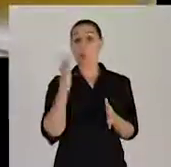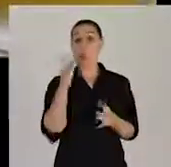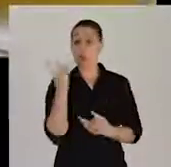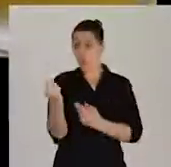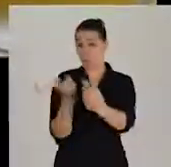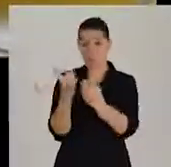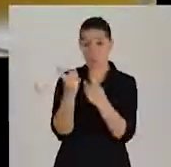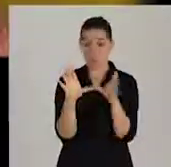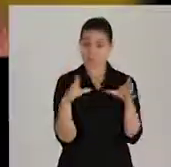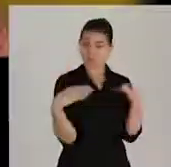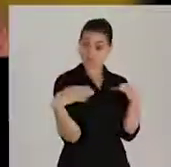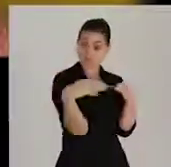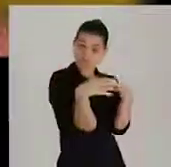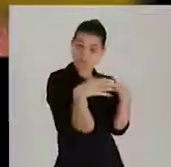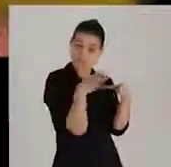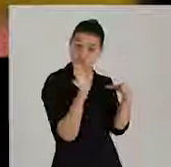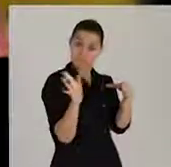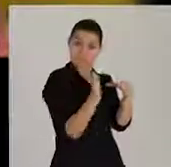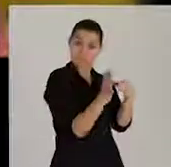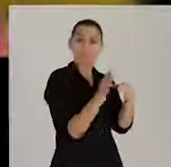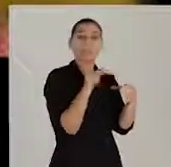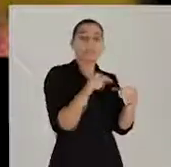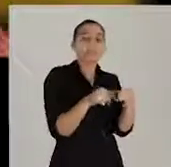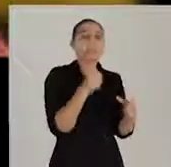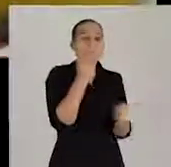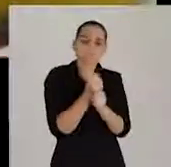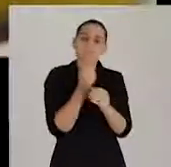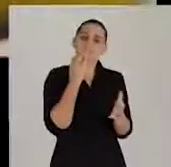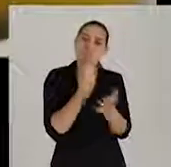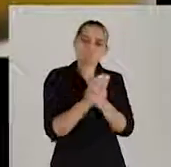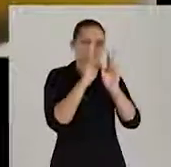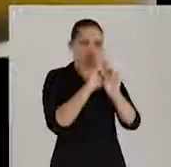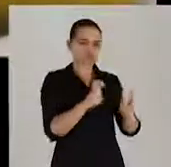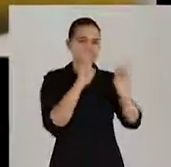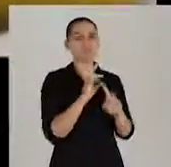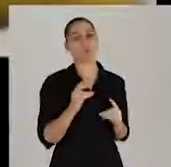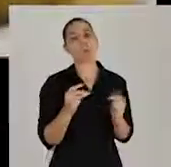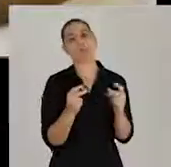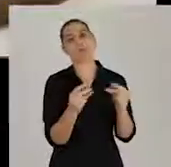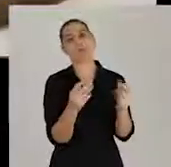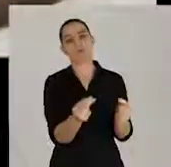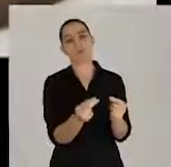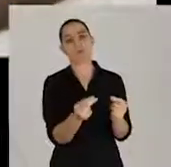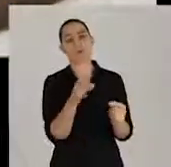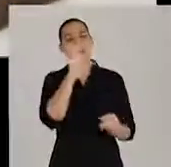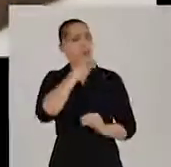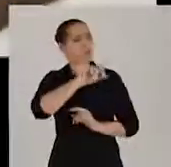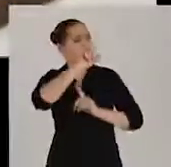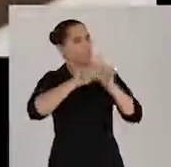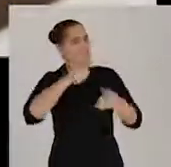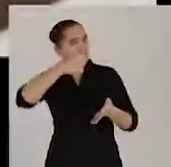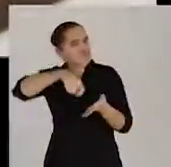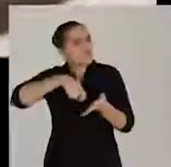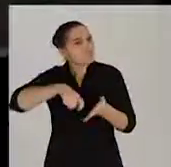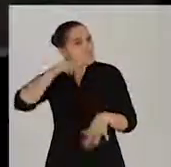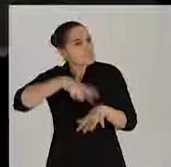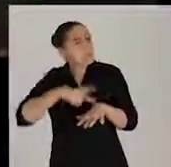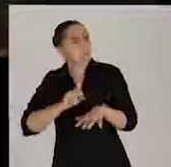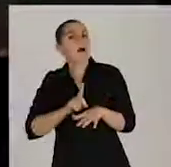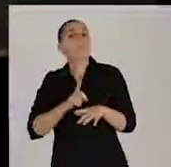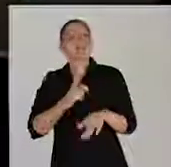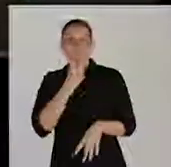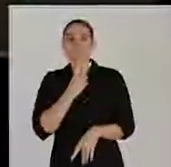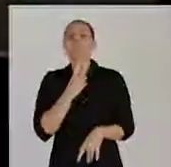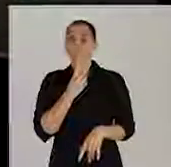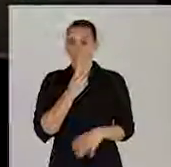be fast-tracked or quickly examined for additional symptoms to determine if TB diagnostic tests are needed.